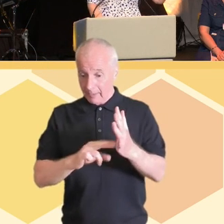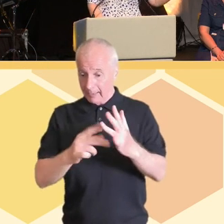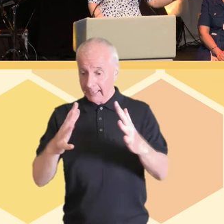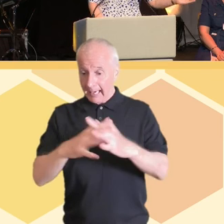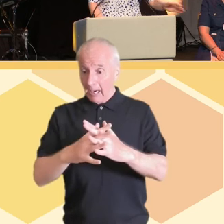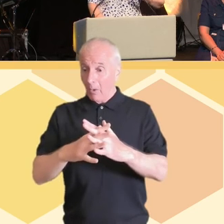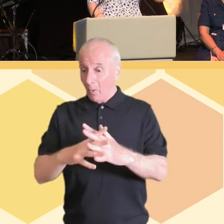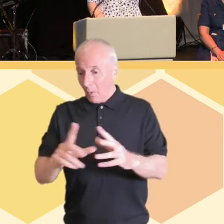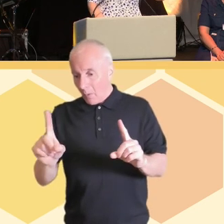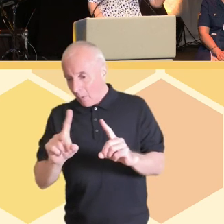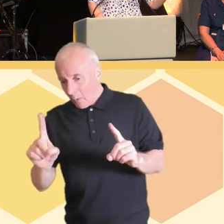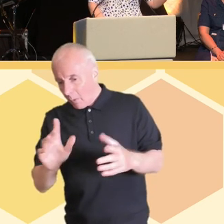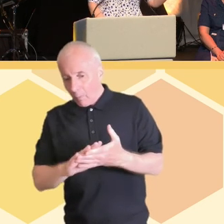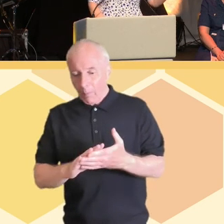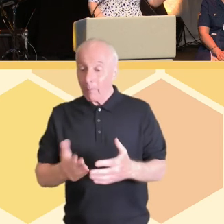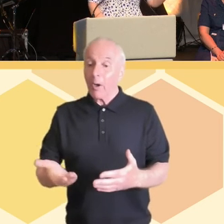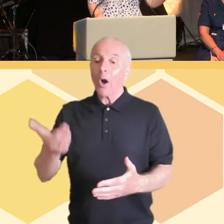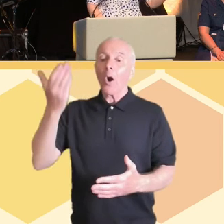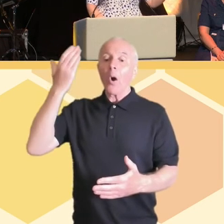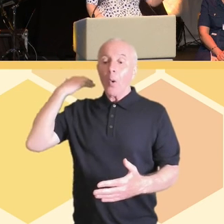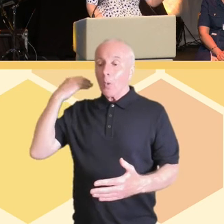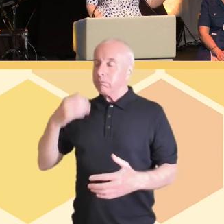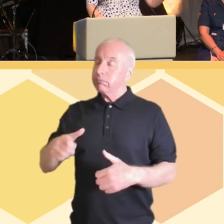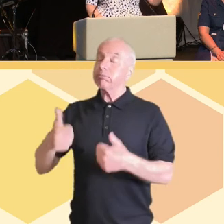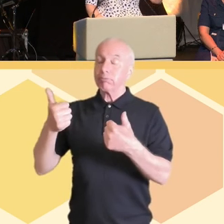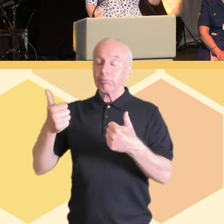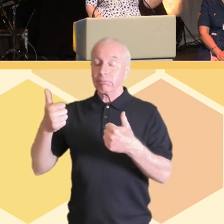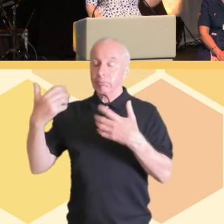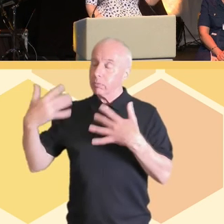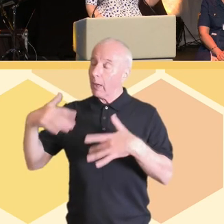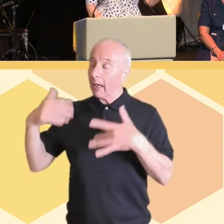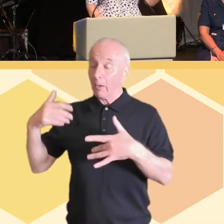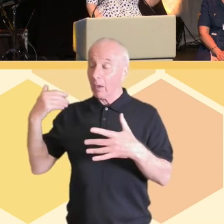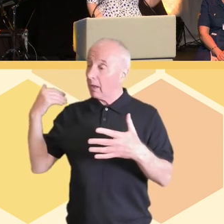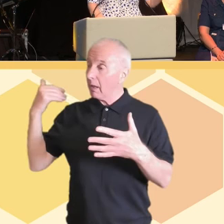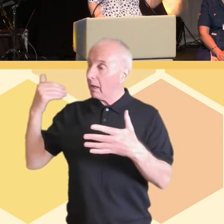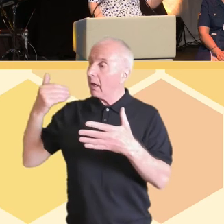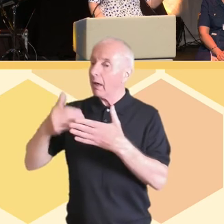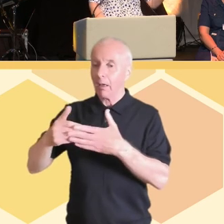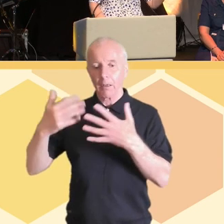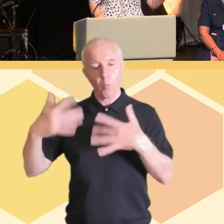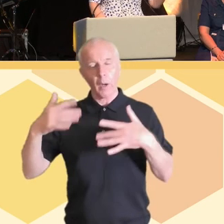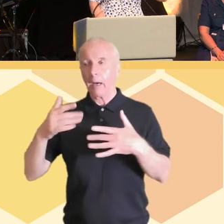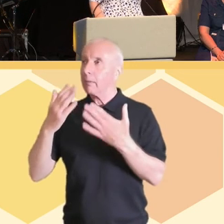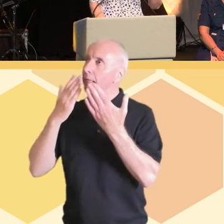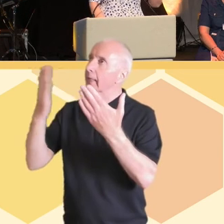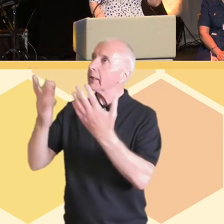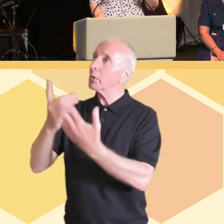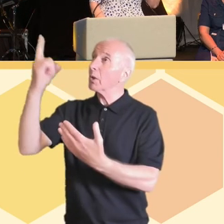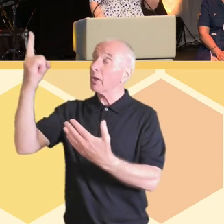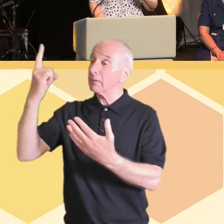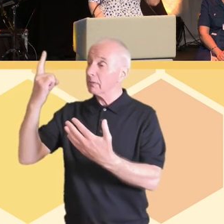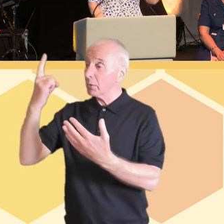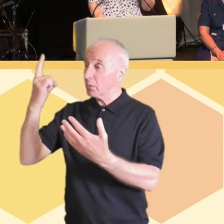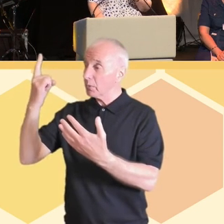What's been in the past and what's worked in the past has been amazing and wonderful, and we thank God for all the ways that he's been in and through that. But what's